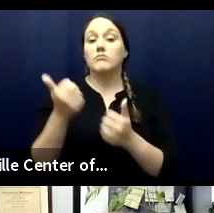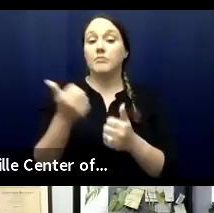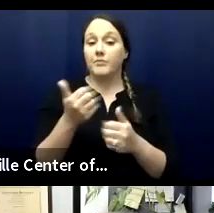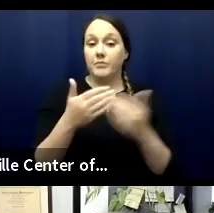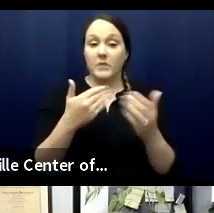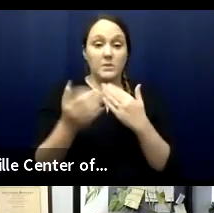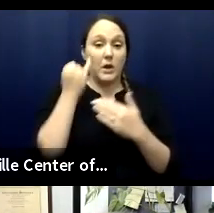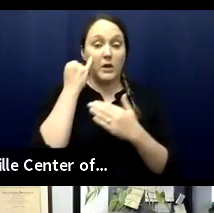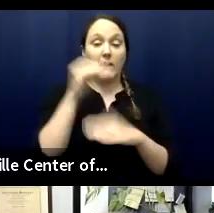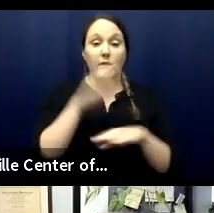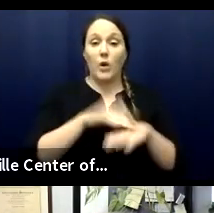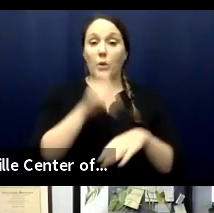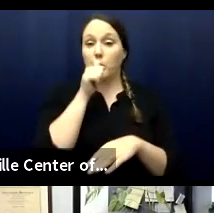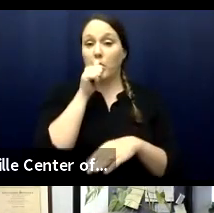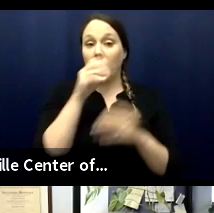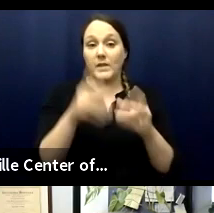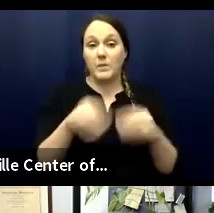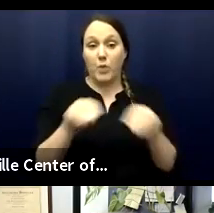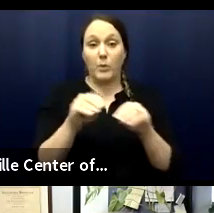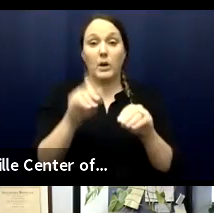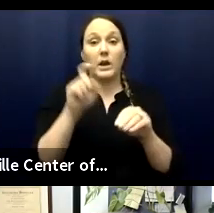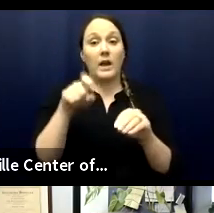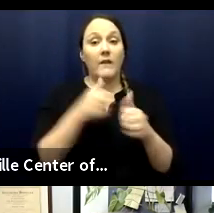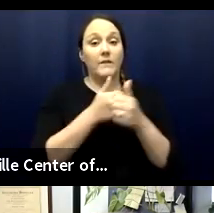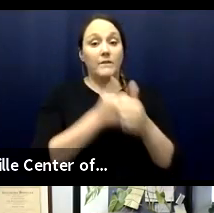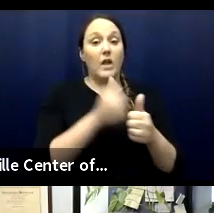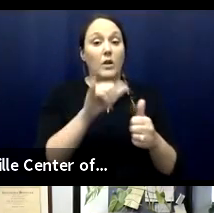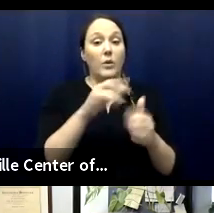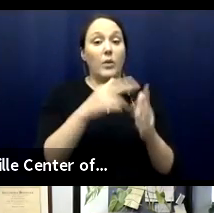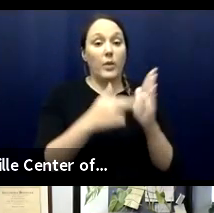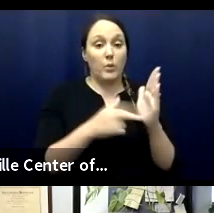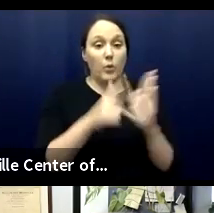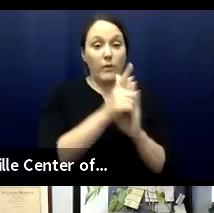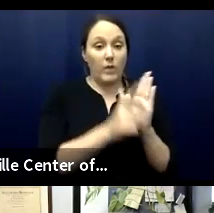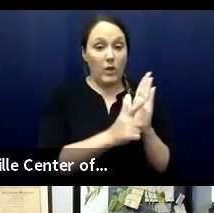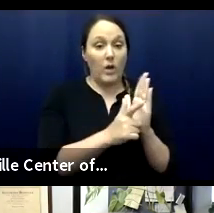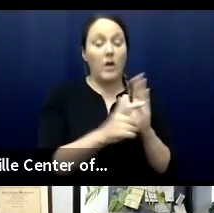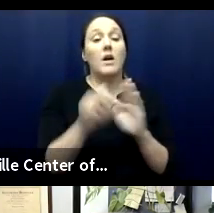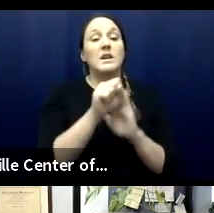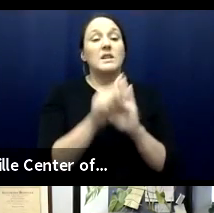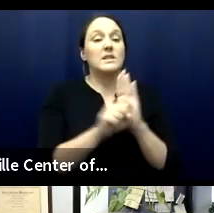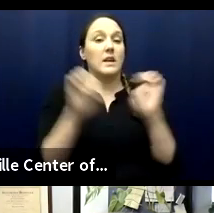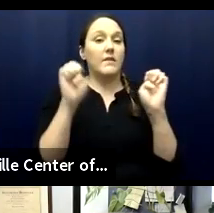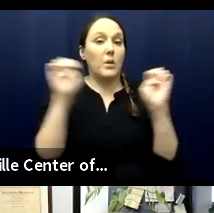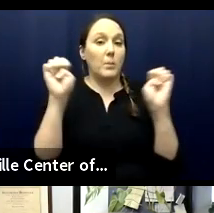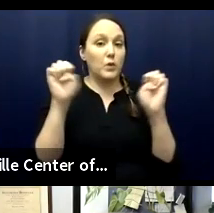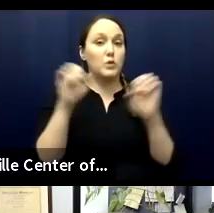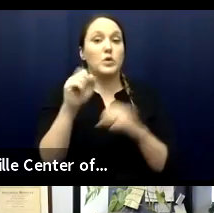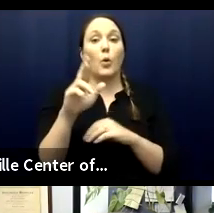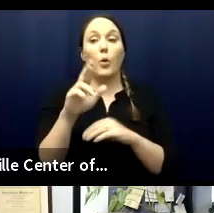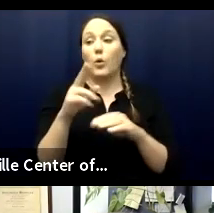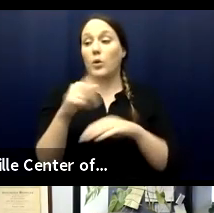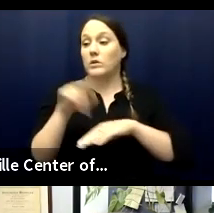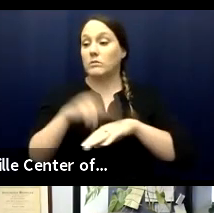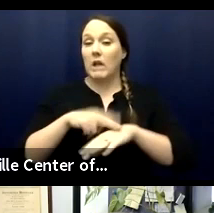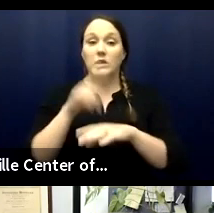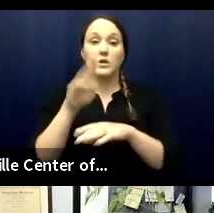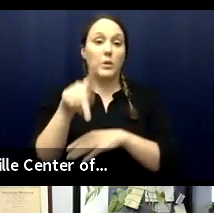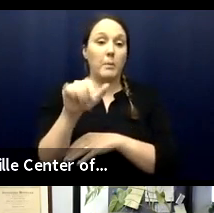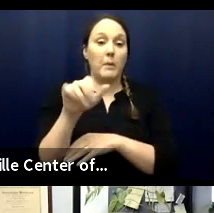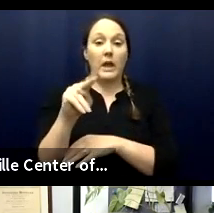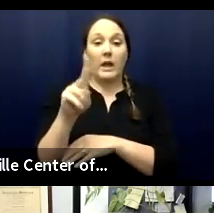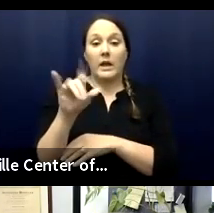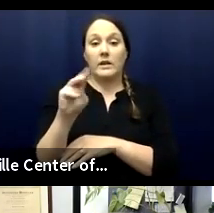private property must adhere to this rule of law. A state of emergency or a local or national pandemic cannot